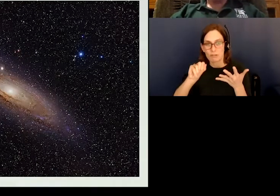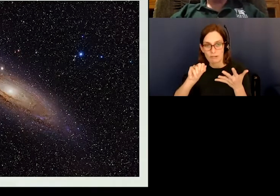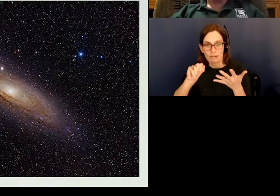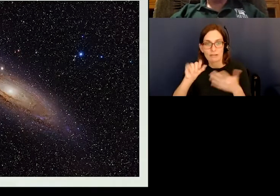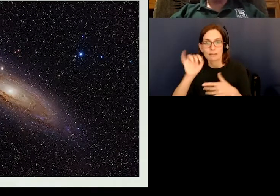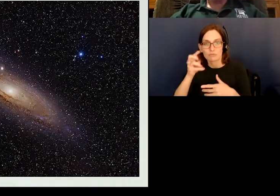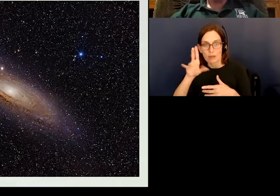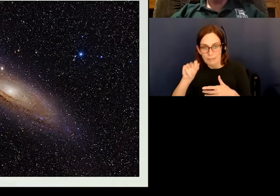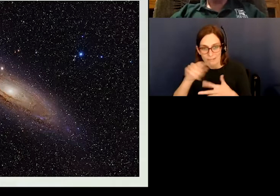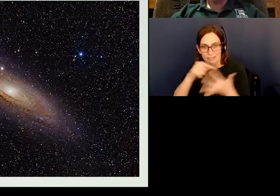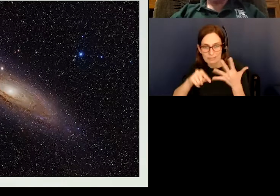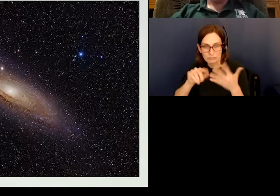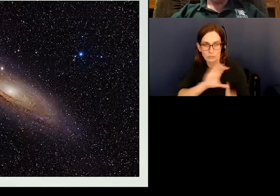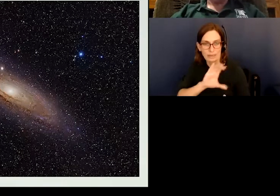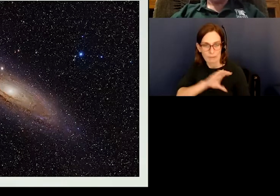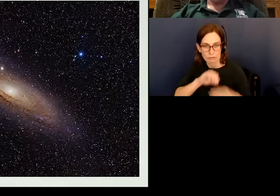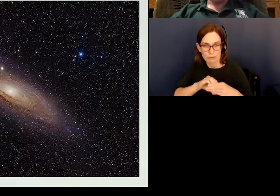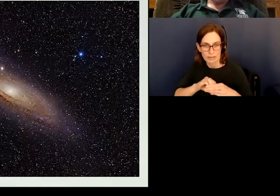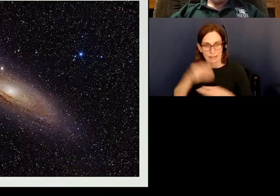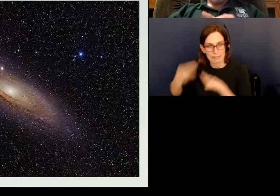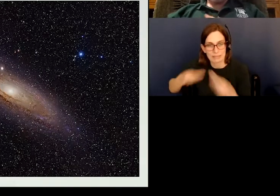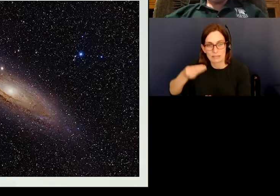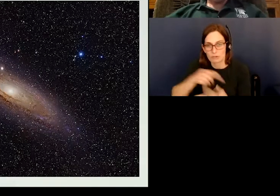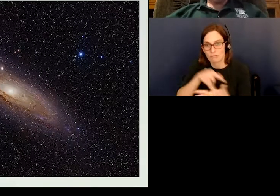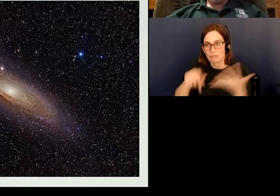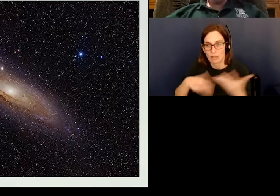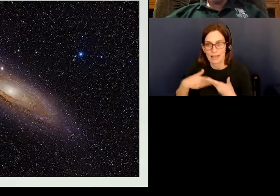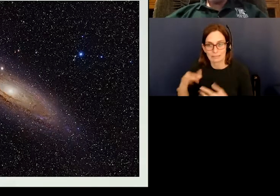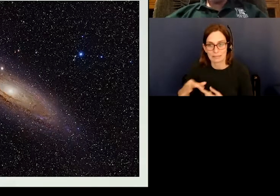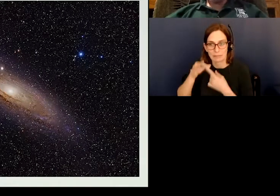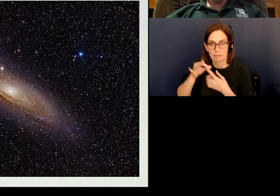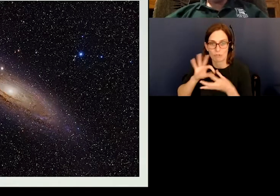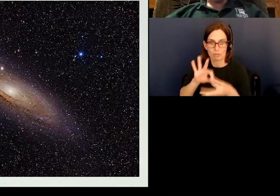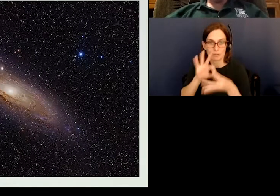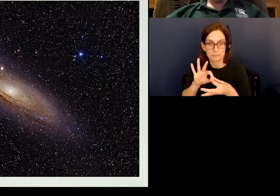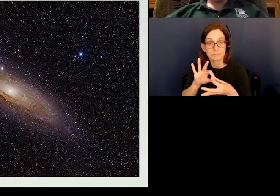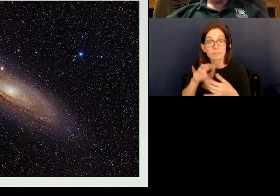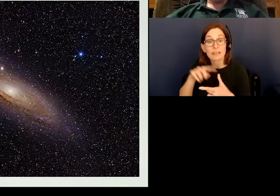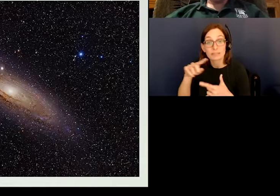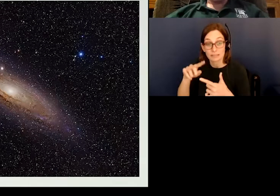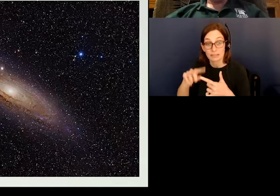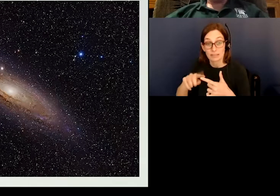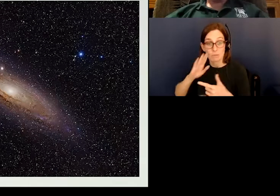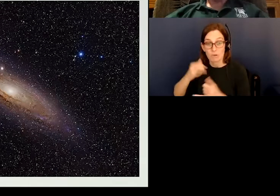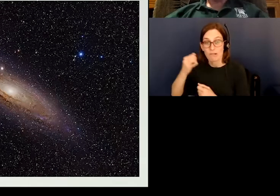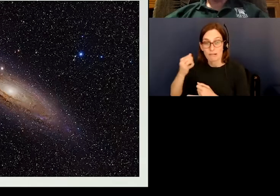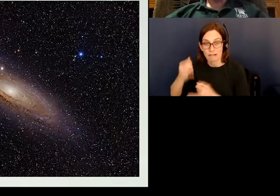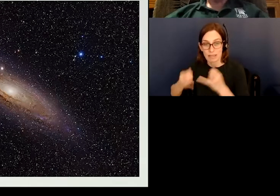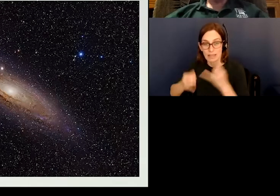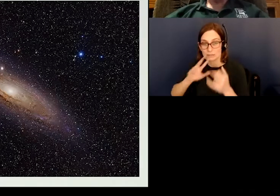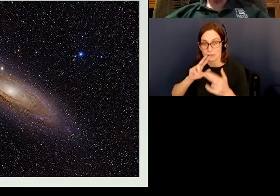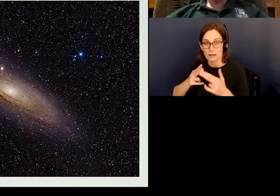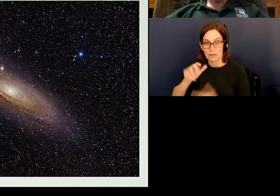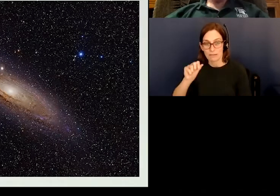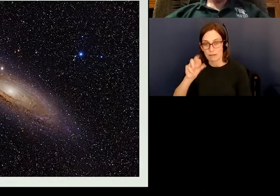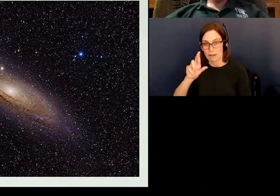of them have something very special associated with them. And I'm going to end with a few words on the Arecibo